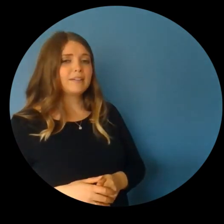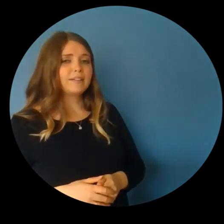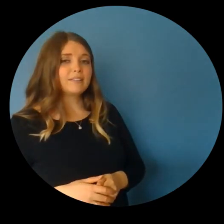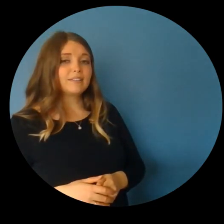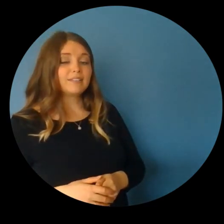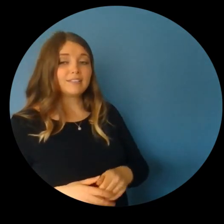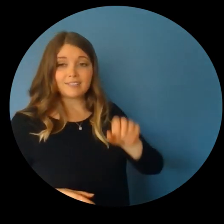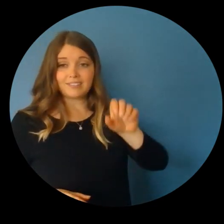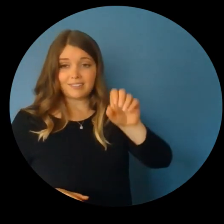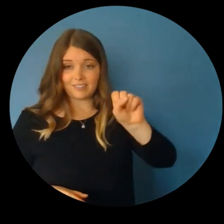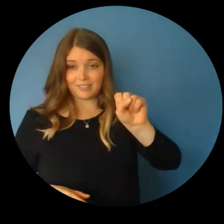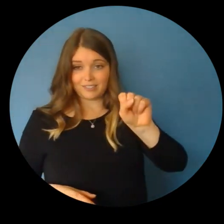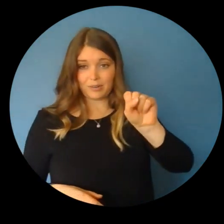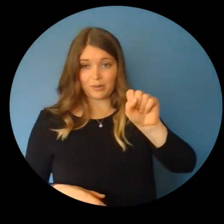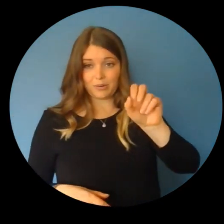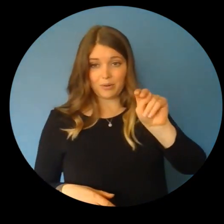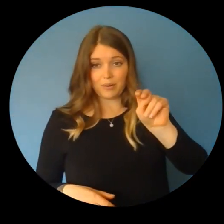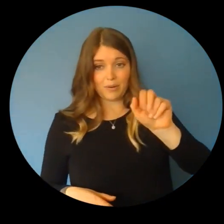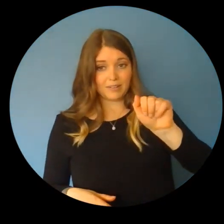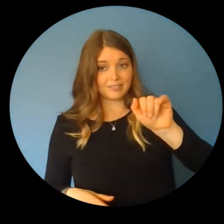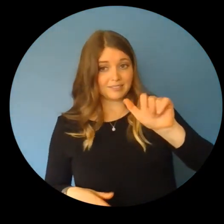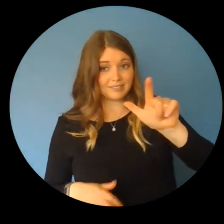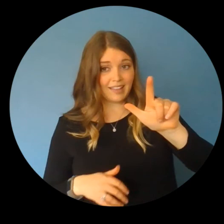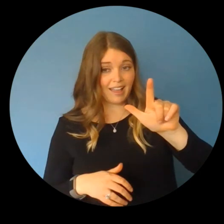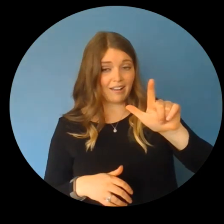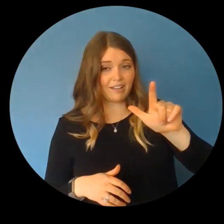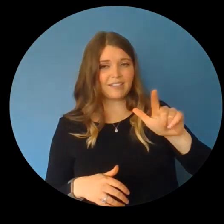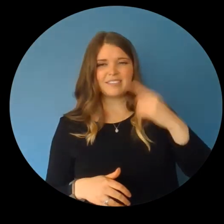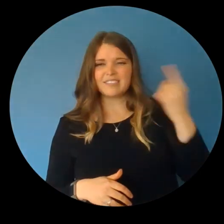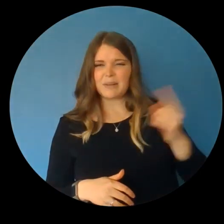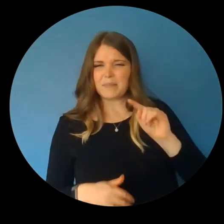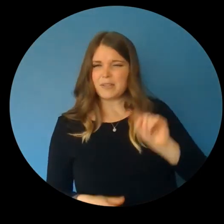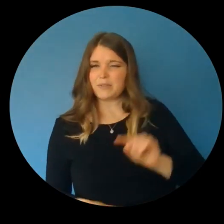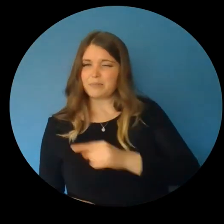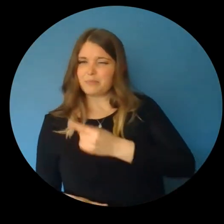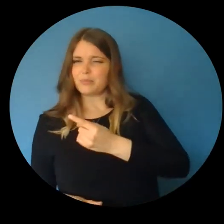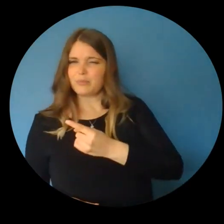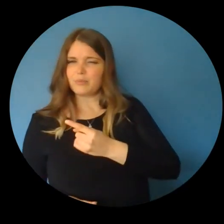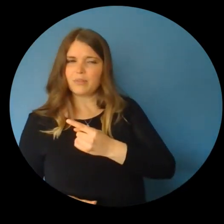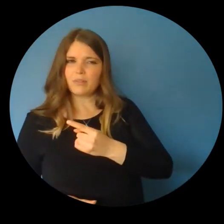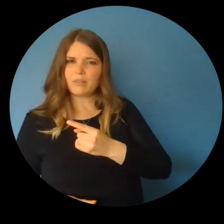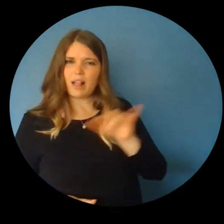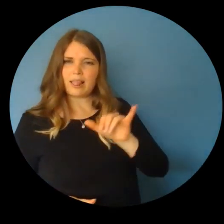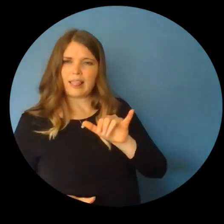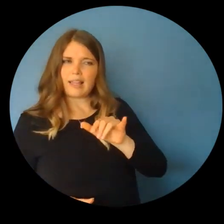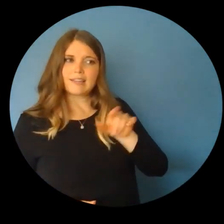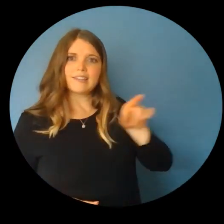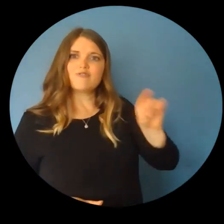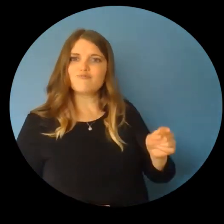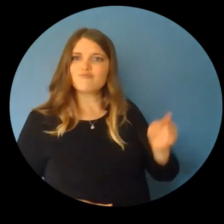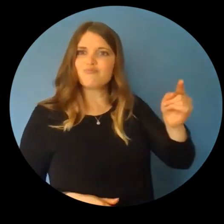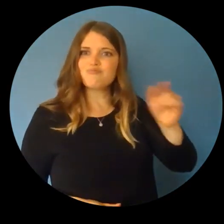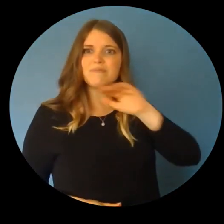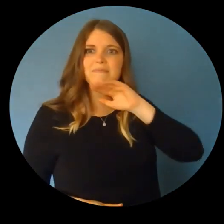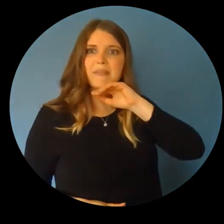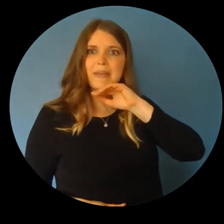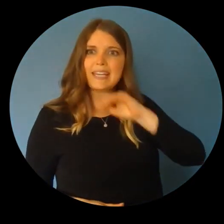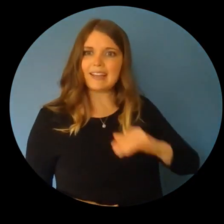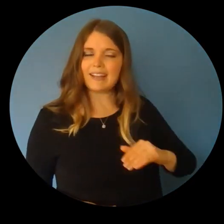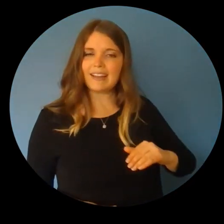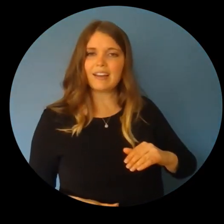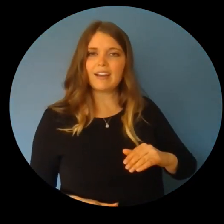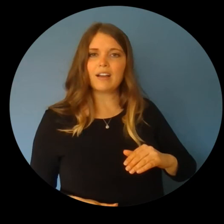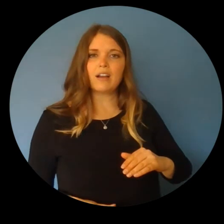So Snail had somebody say mean things to him, just like he said to the pig. But it